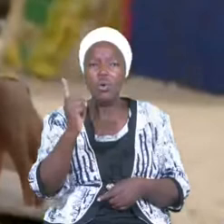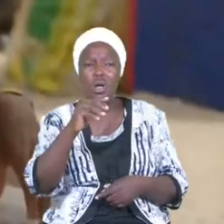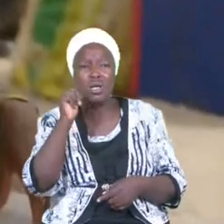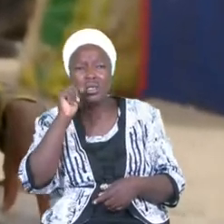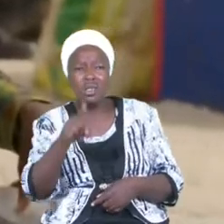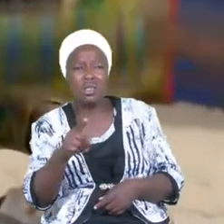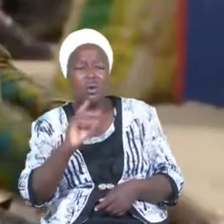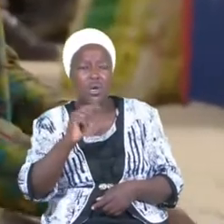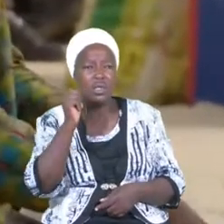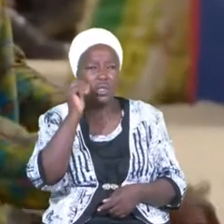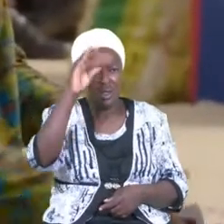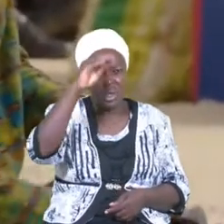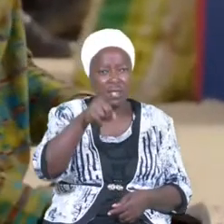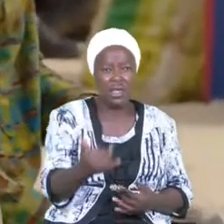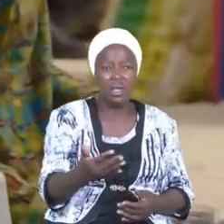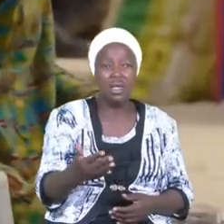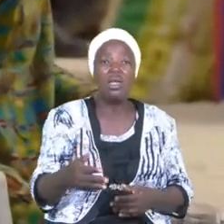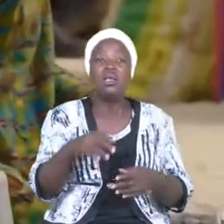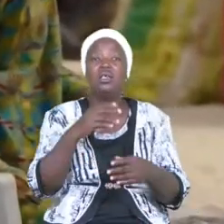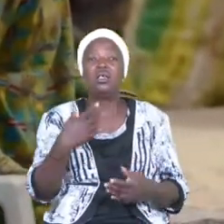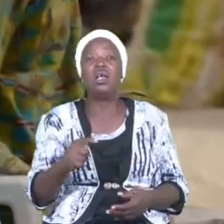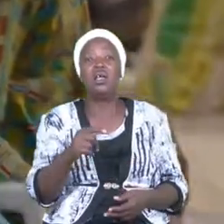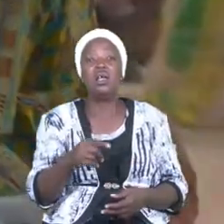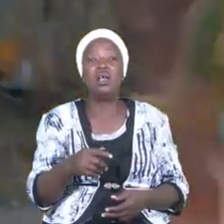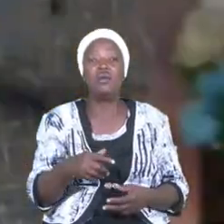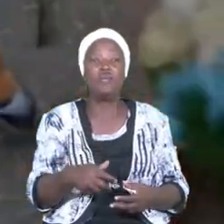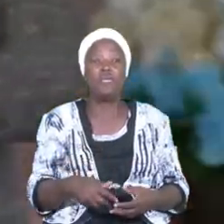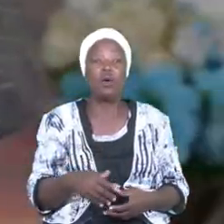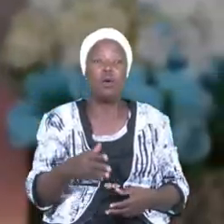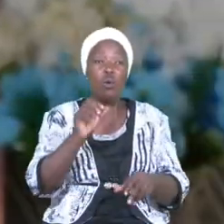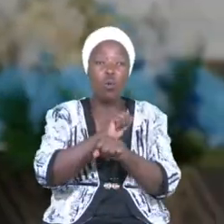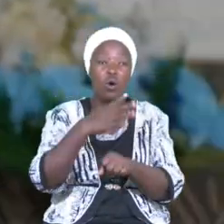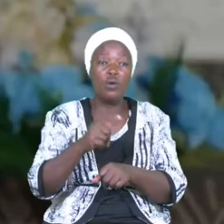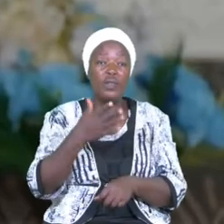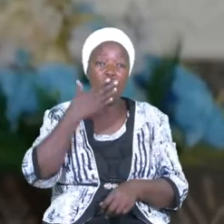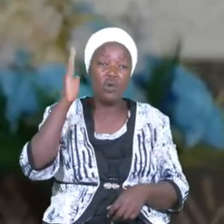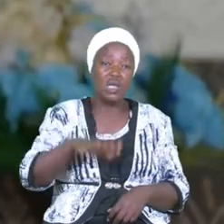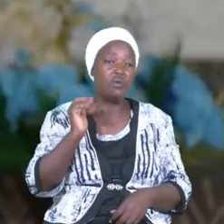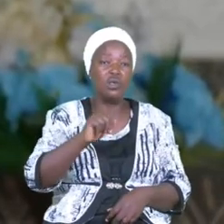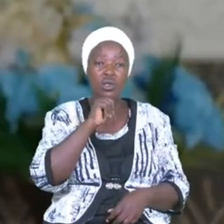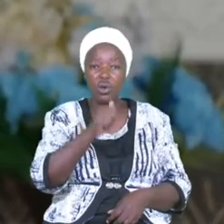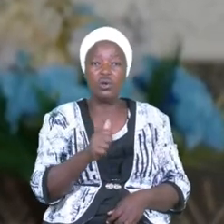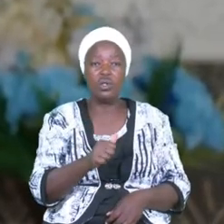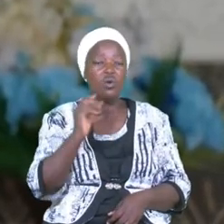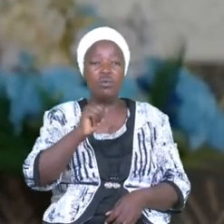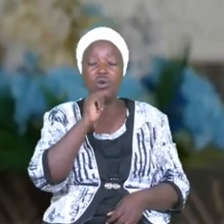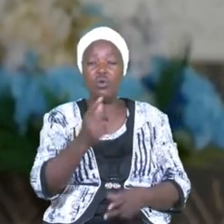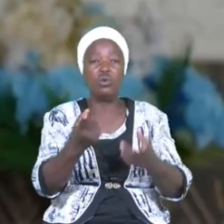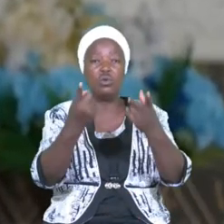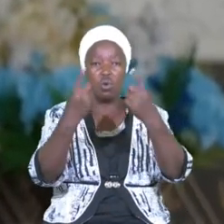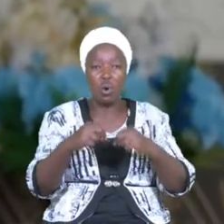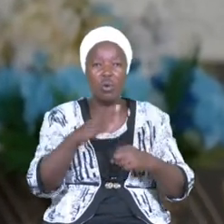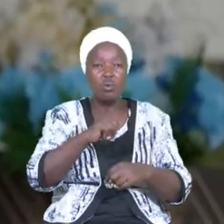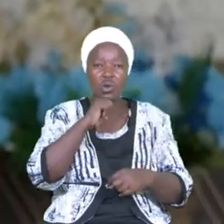The rod of the wicked shall not come, shall not rest, shall not